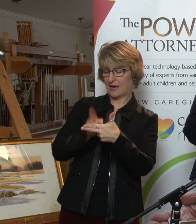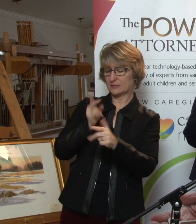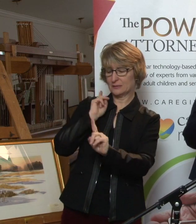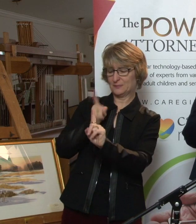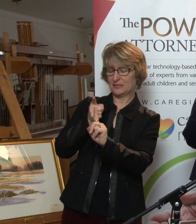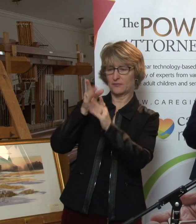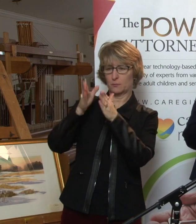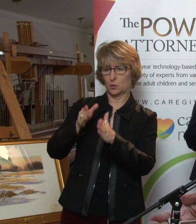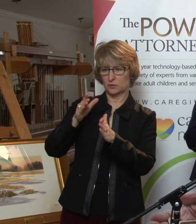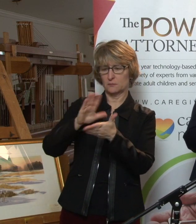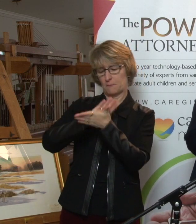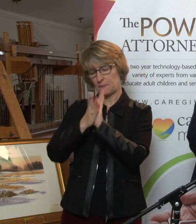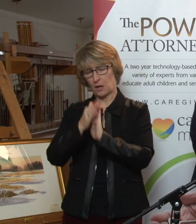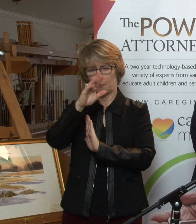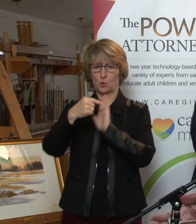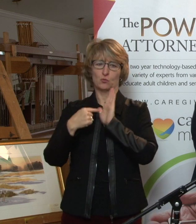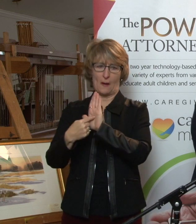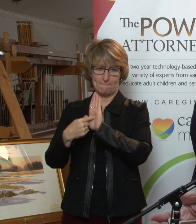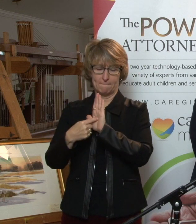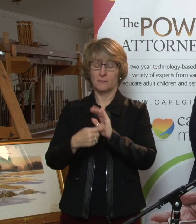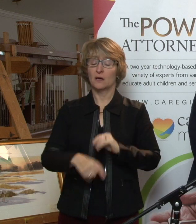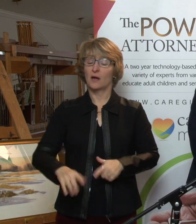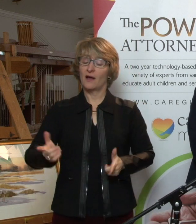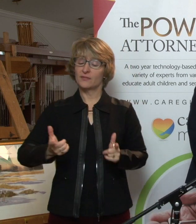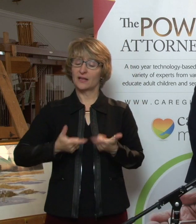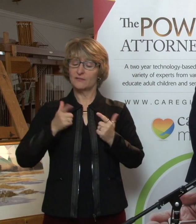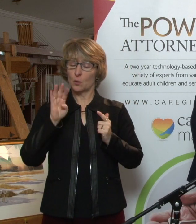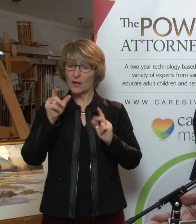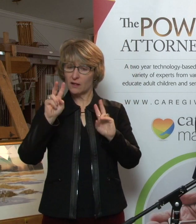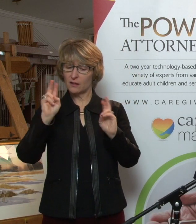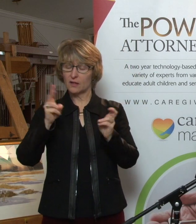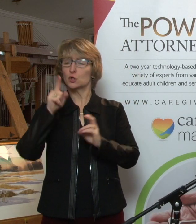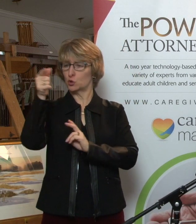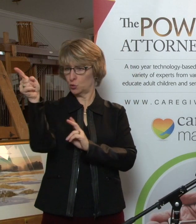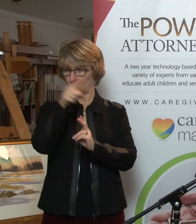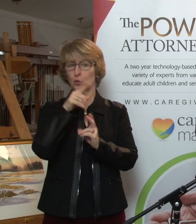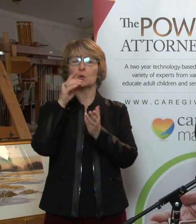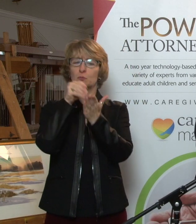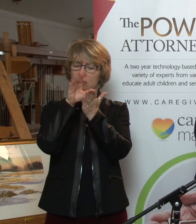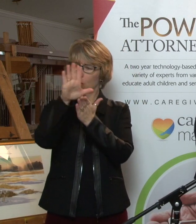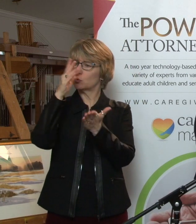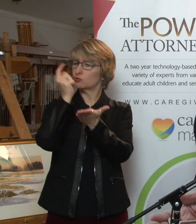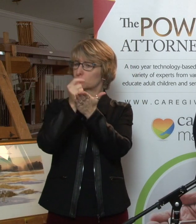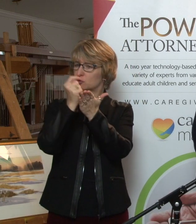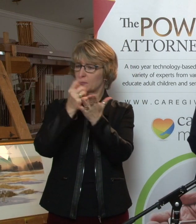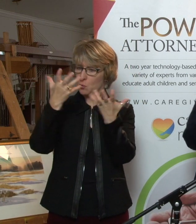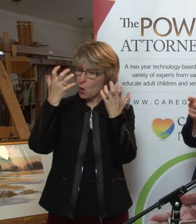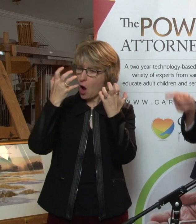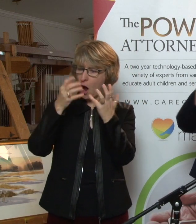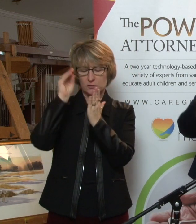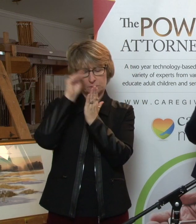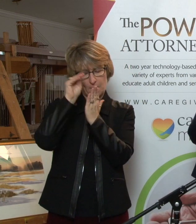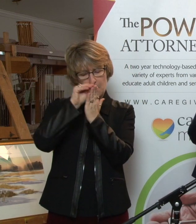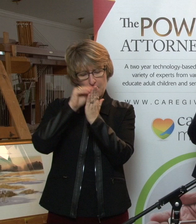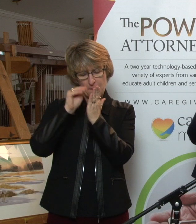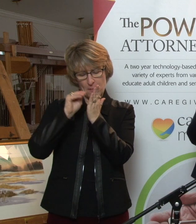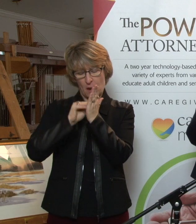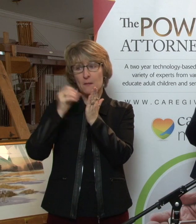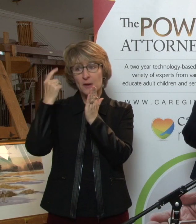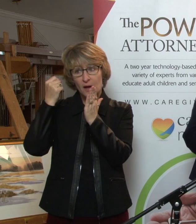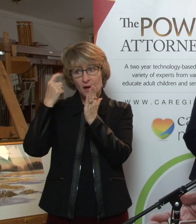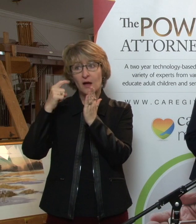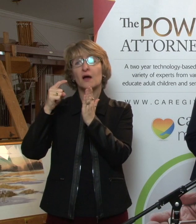person to act on your behalf. A living will is where you write down your treatment wishes and should be part of your power of